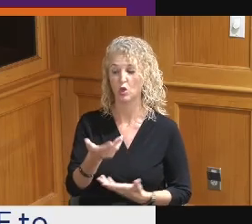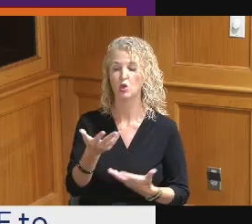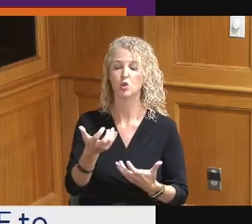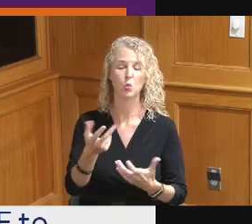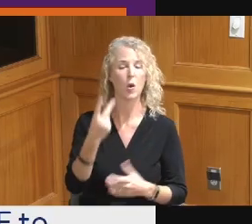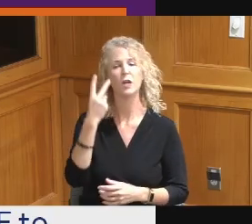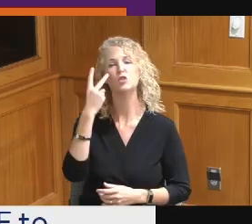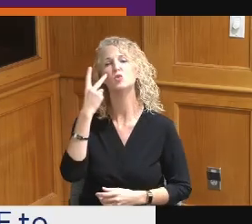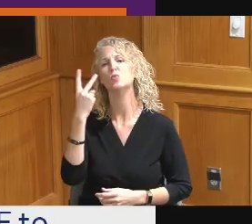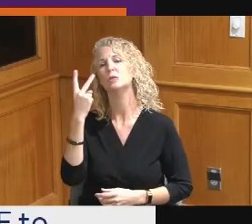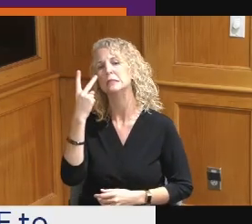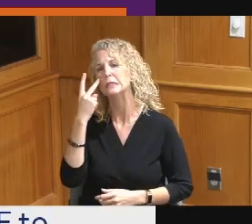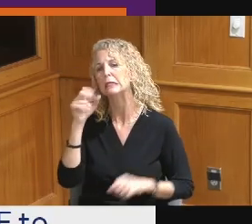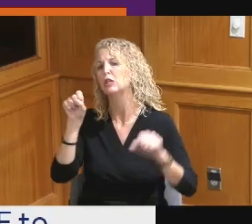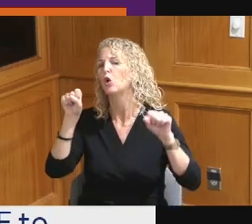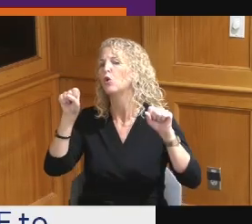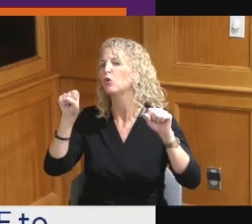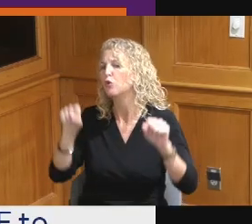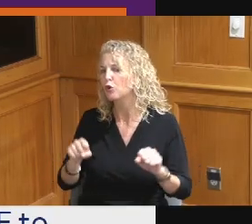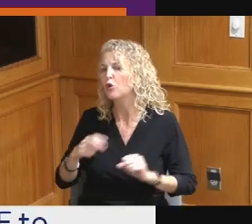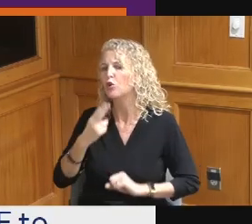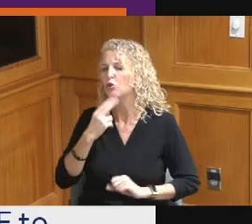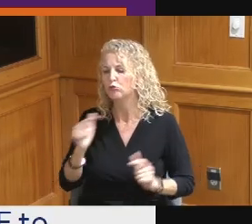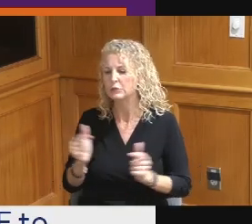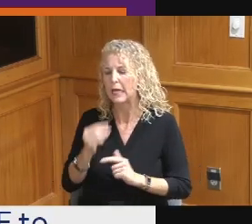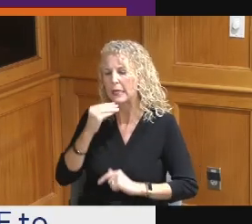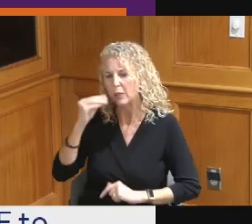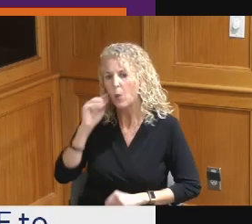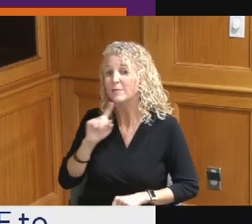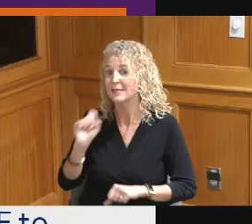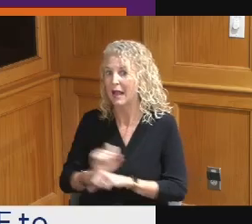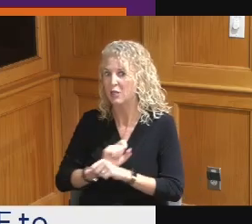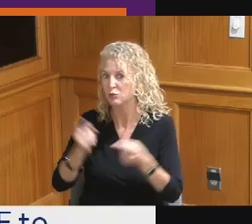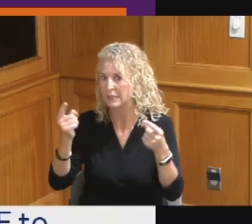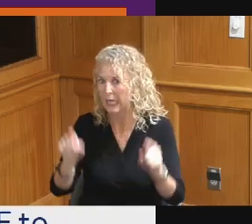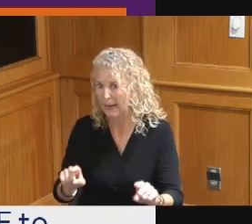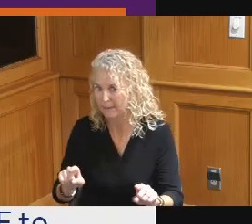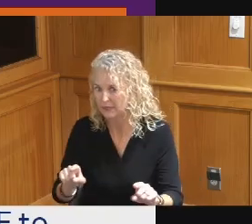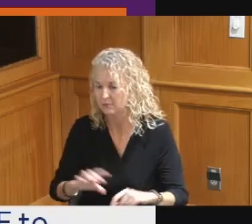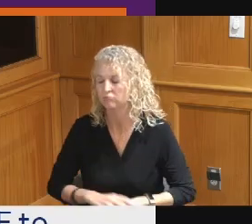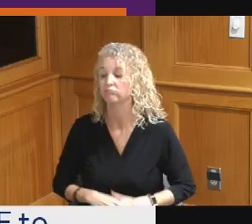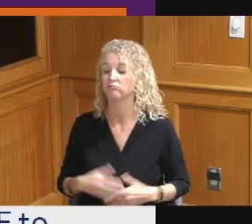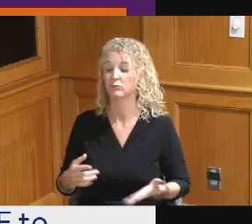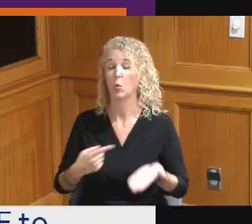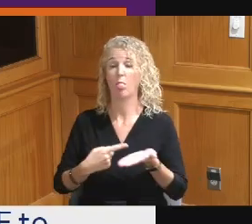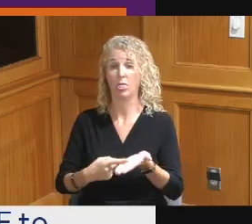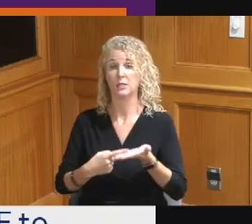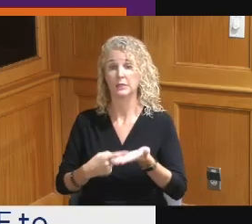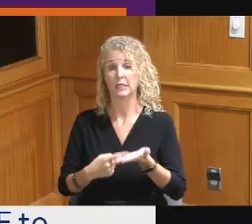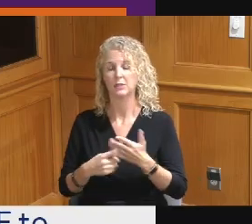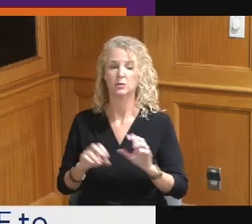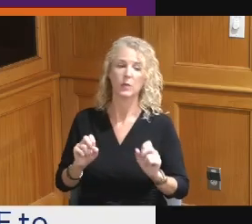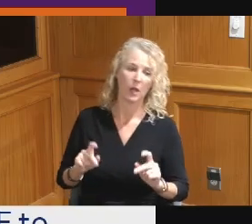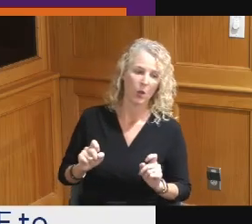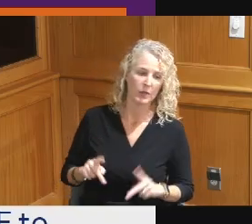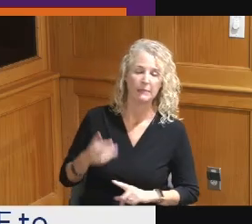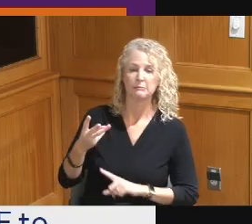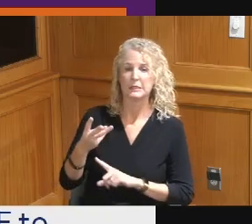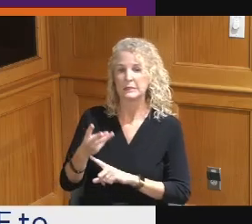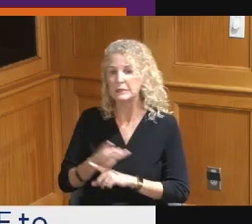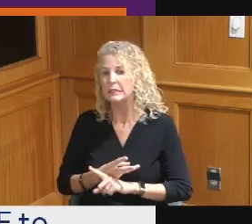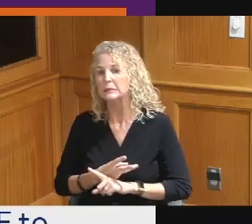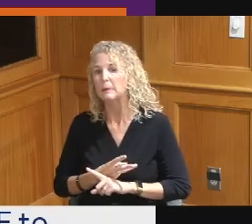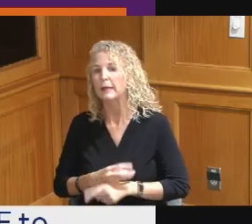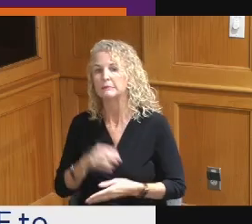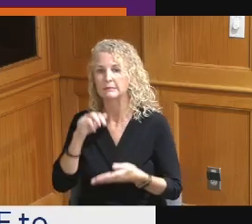to explore the idea of tiny homes and seeing, could we make this happen? Could we use these funds to help make this happen? And the discussion then was, okay, let's take 6 months and